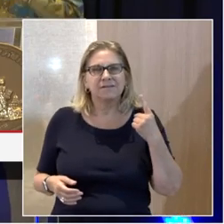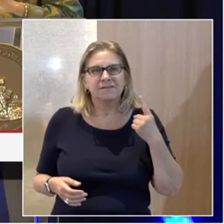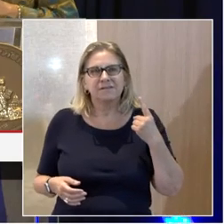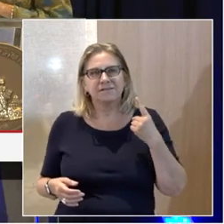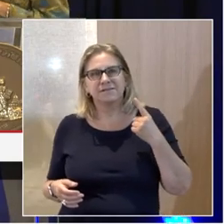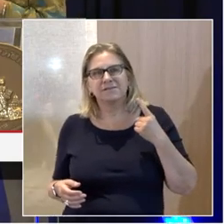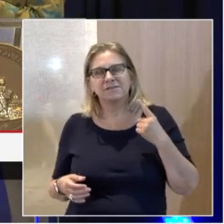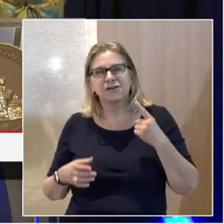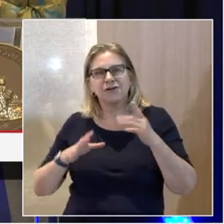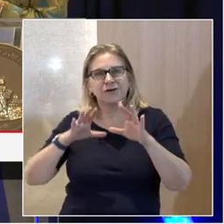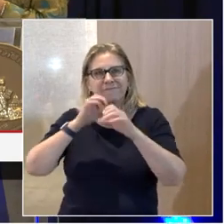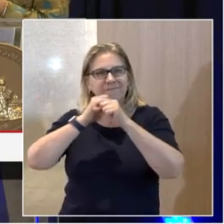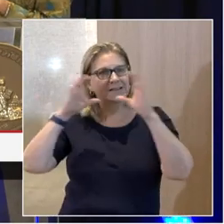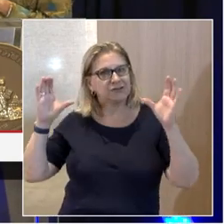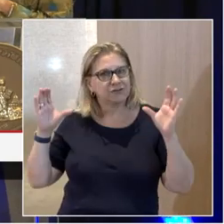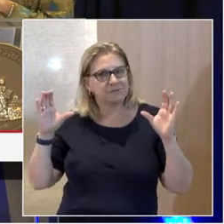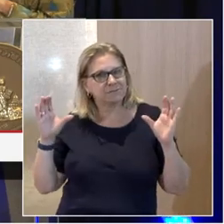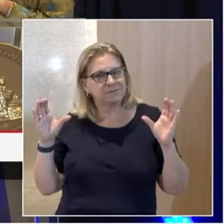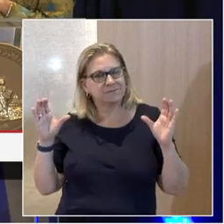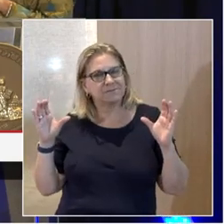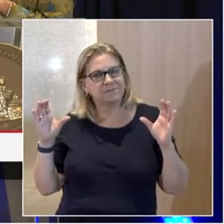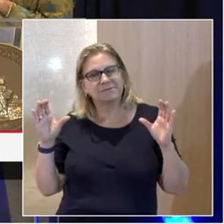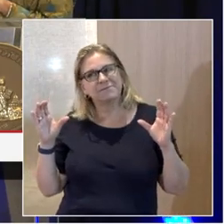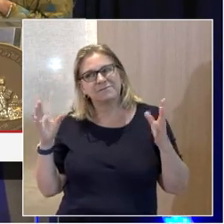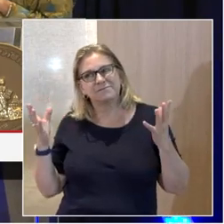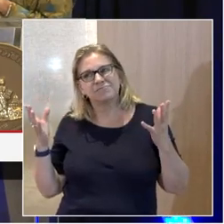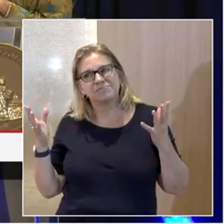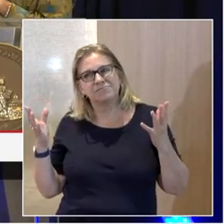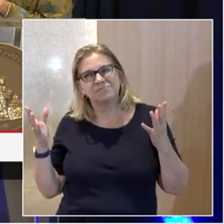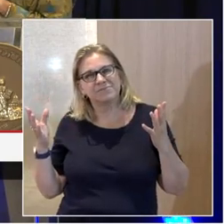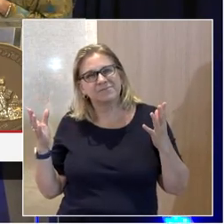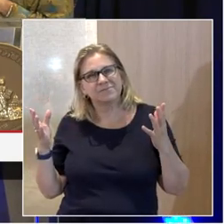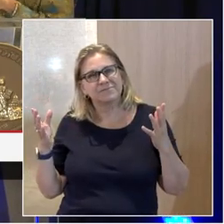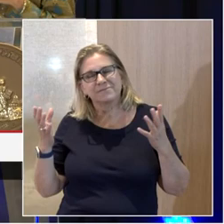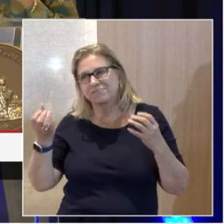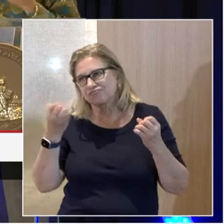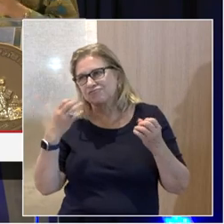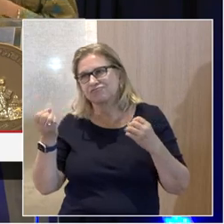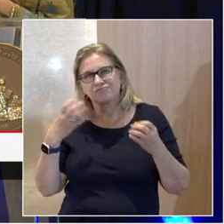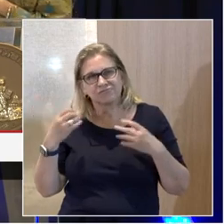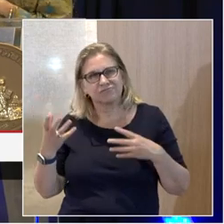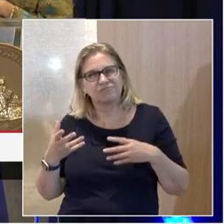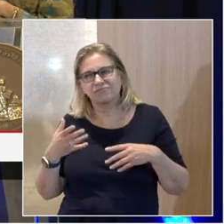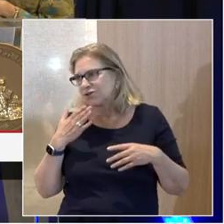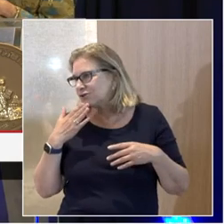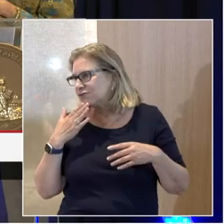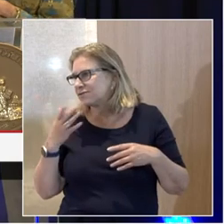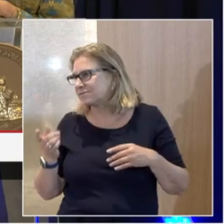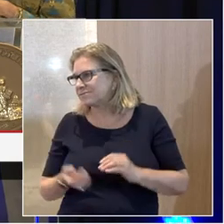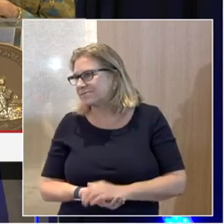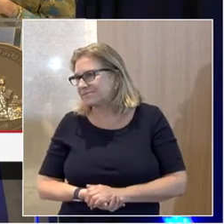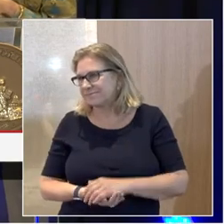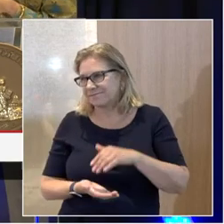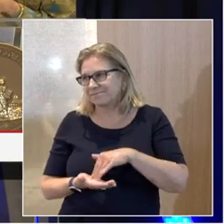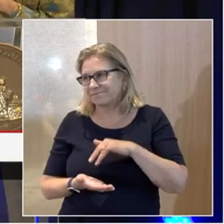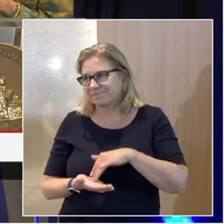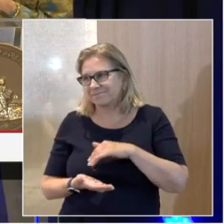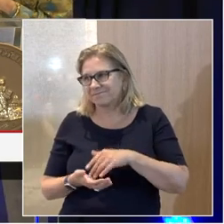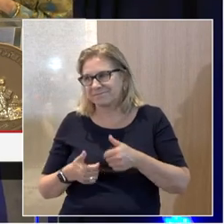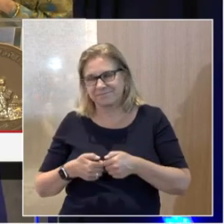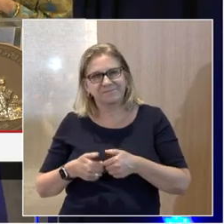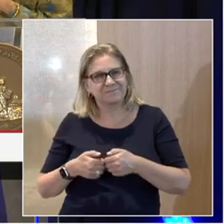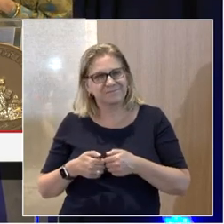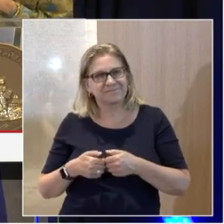to. And we thank you for this. You're continuing to add, but you can see in the